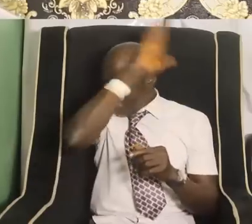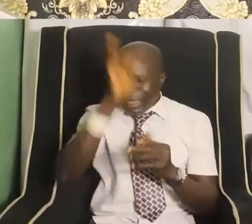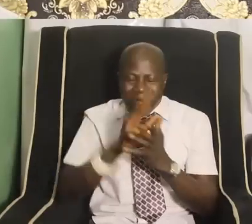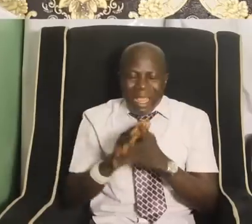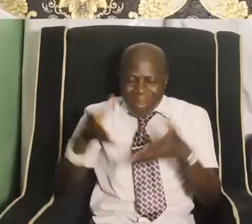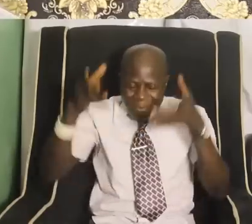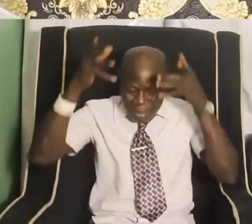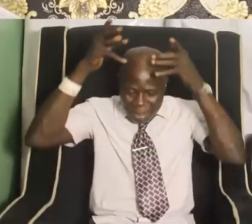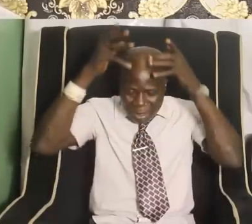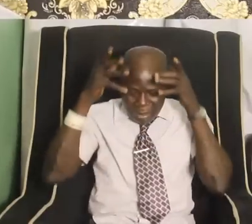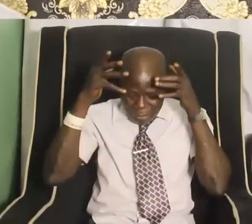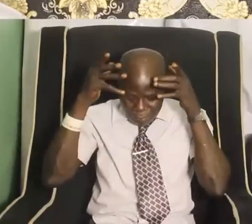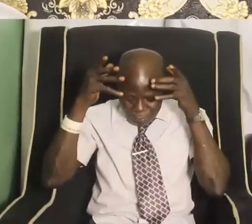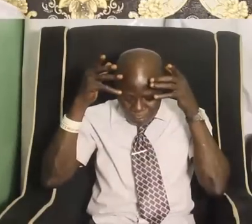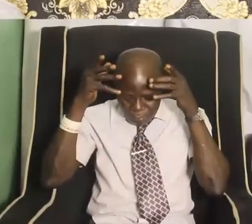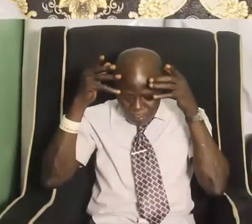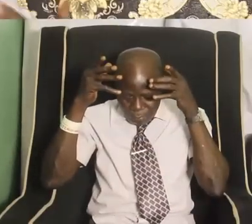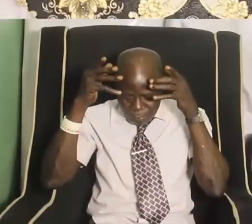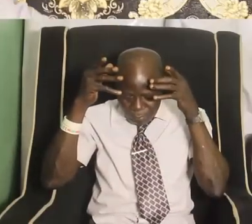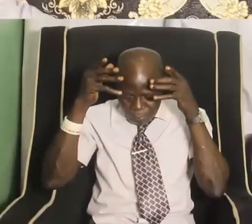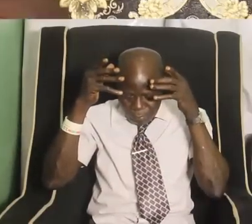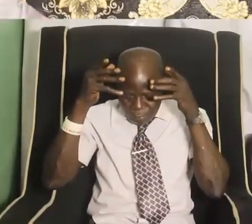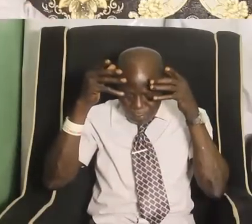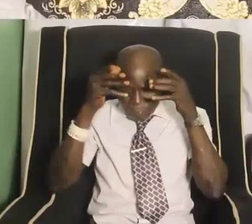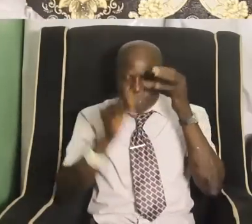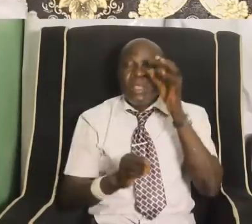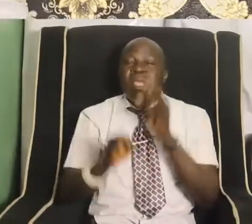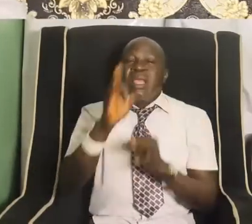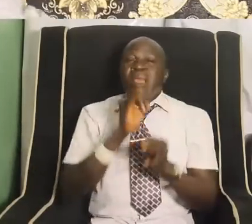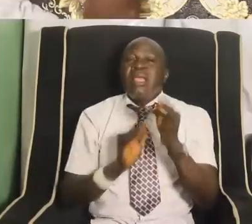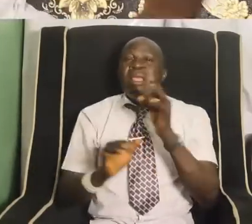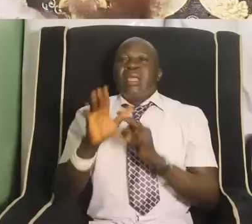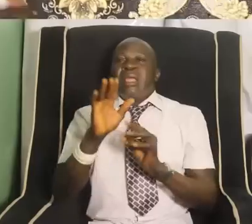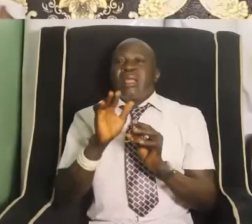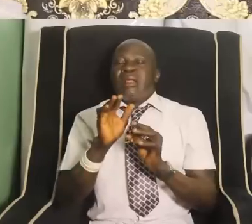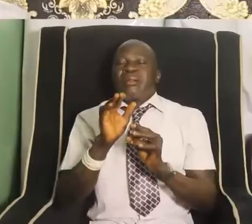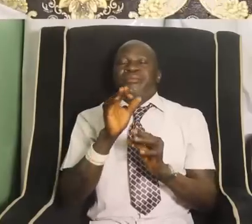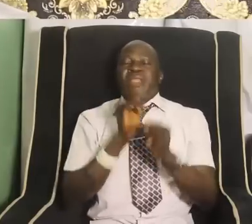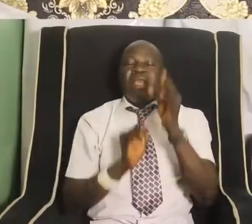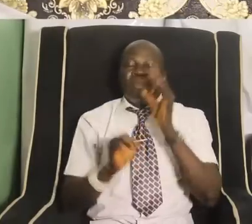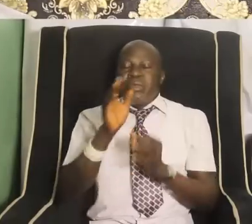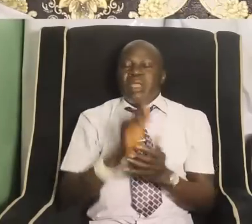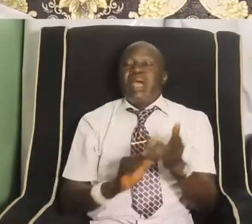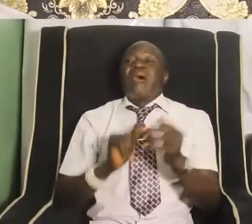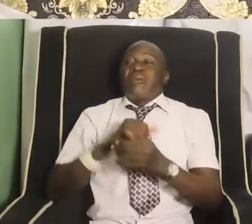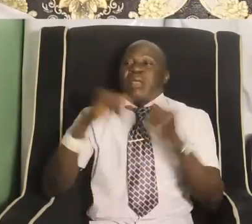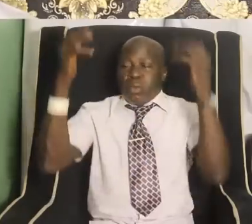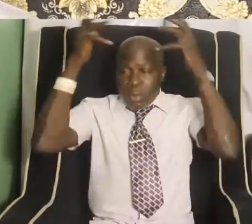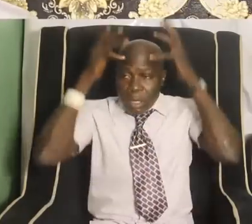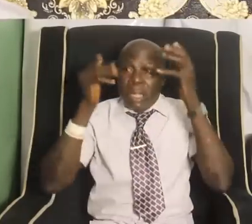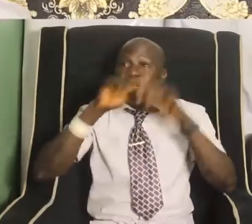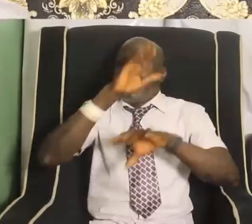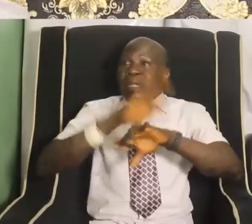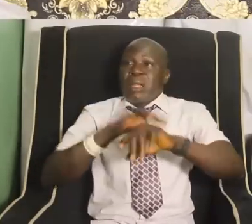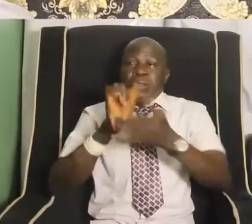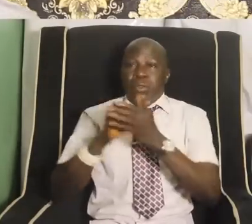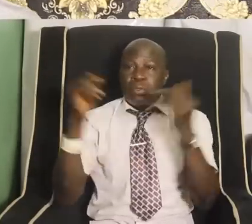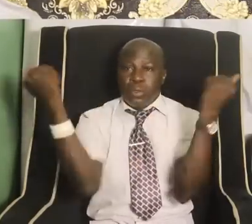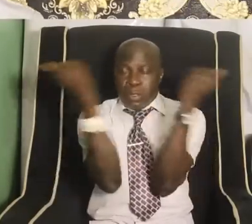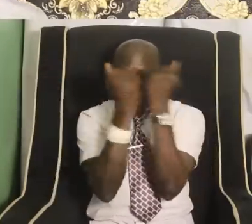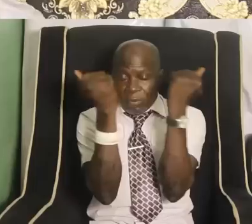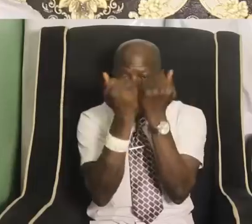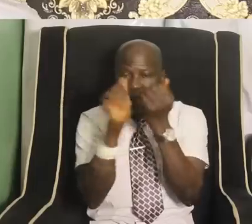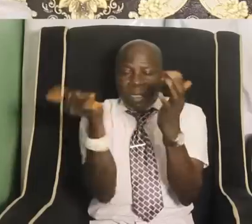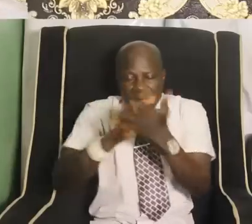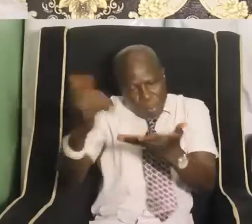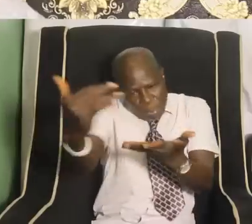to ja yes is not proud. Oh, to ye bad dad nigba to nja wa si ade e lori e. If you wear crown when you fight, they will remove it from so, you. So